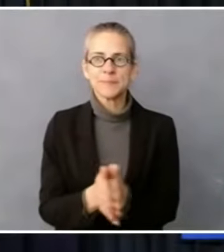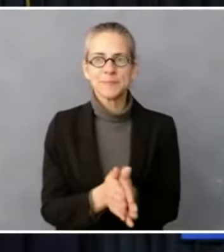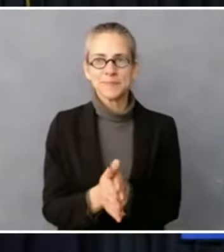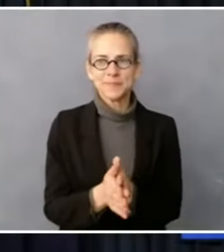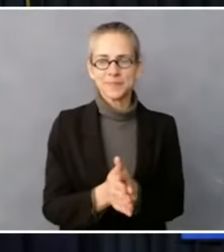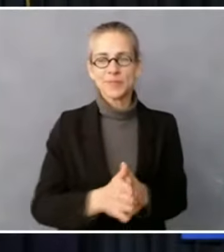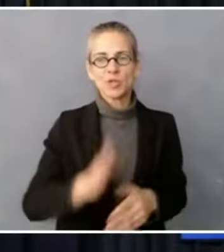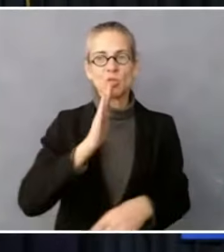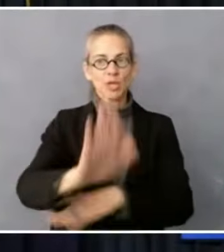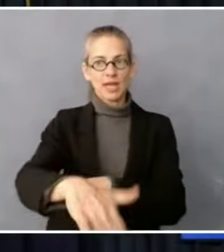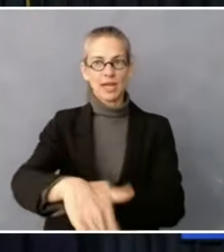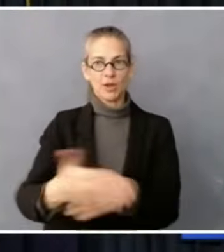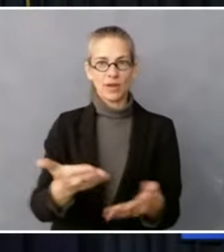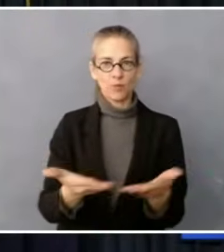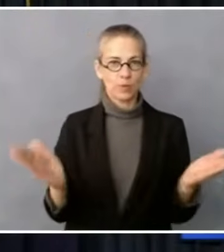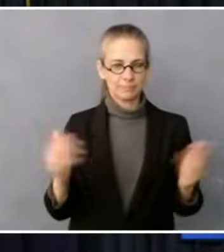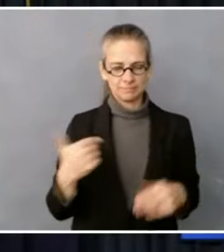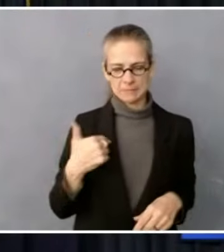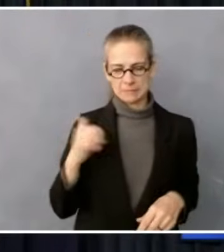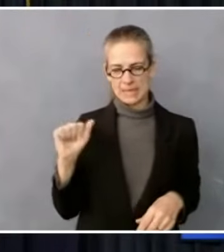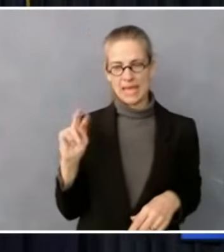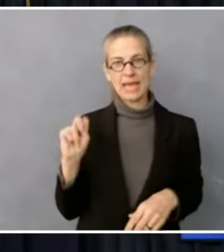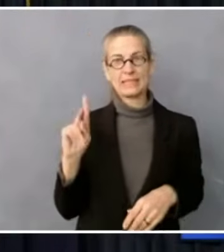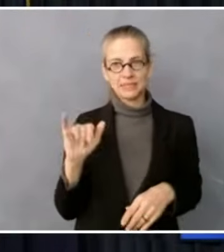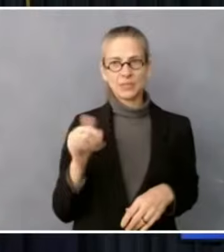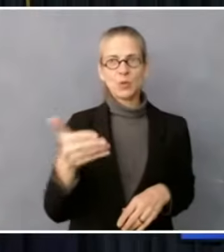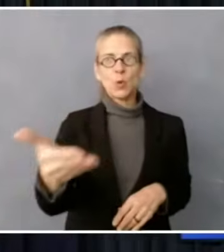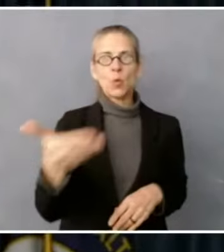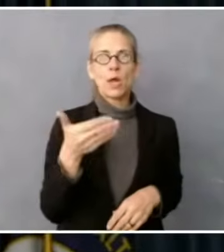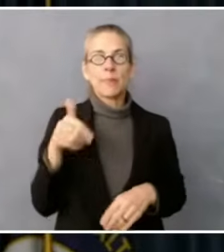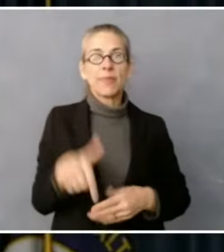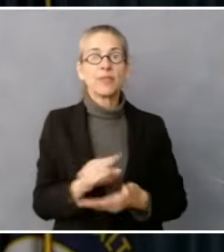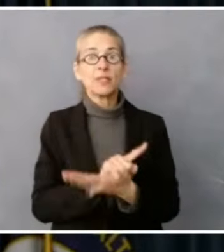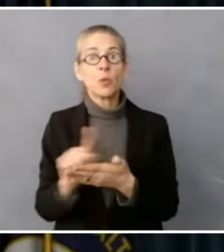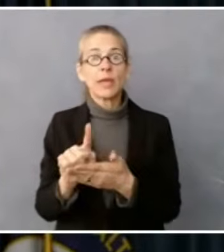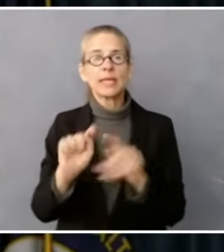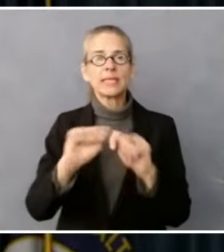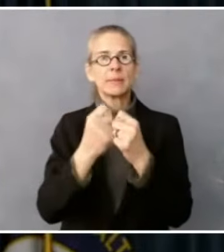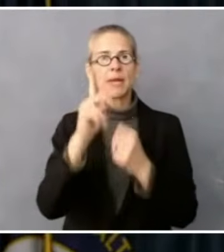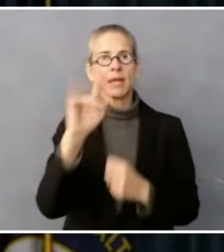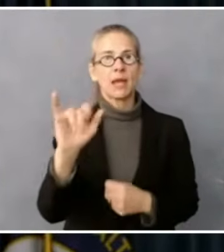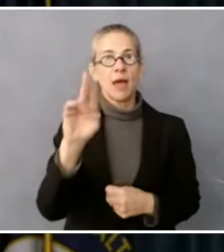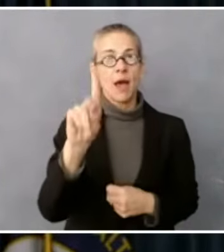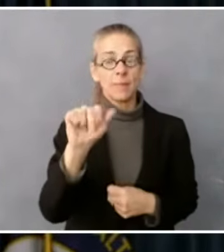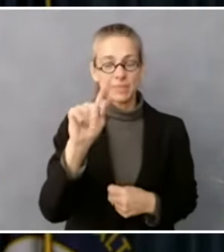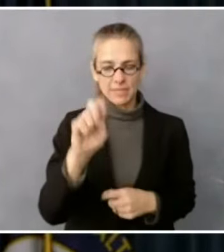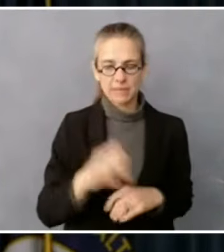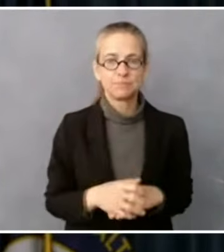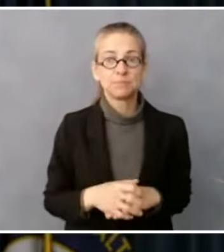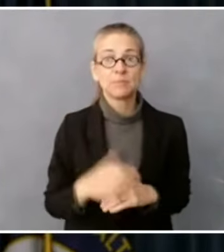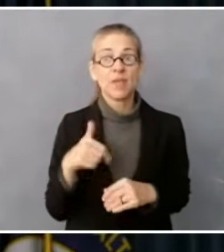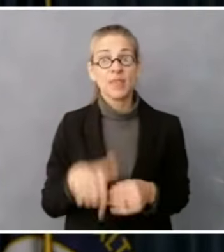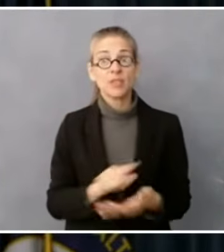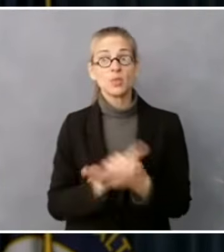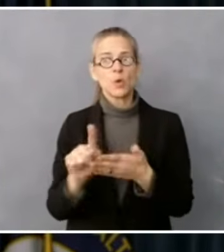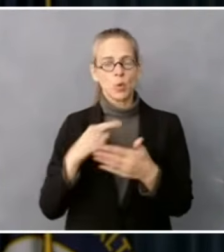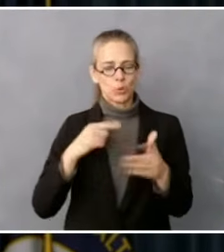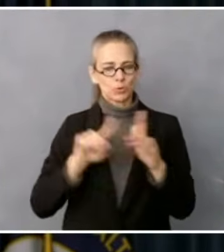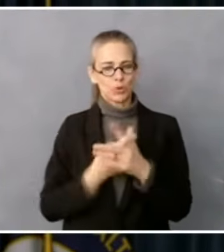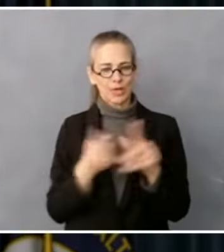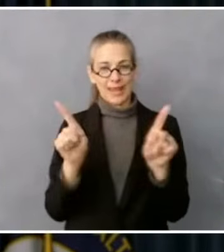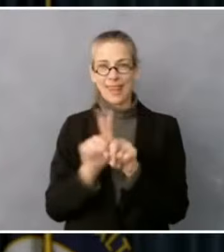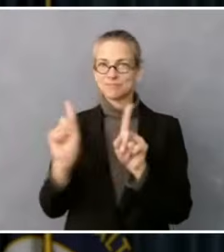Good afternoon, everyone. I'm Andy, and welcome to this week's Team Kentucky Update. This week, we start where we always start, with our